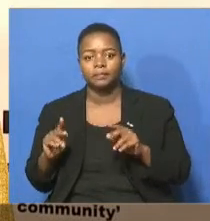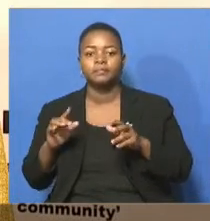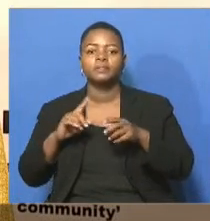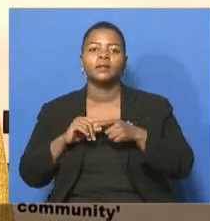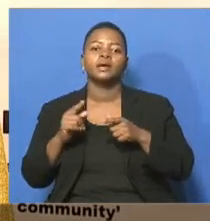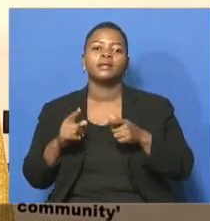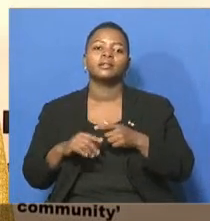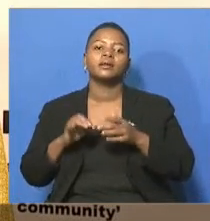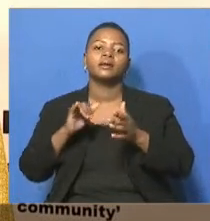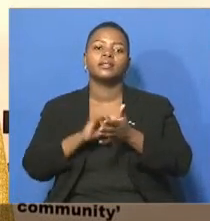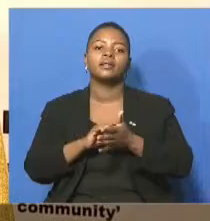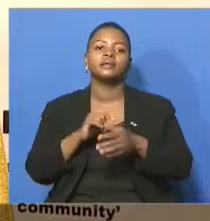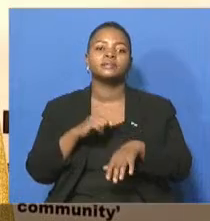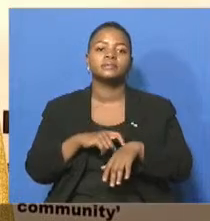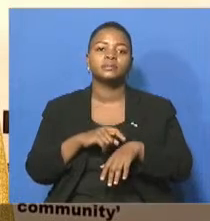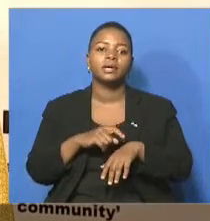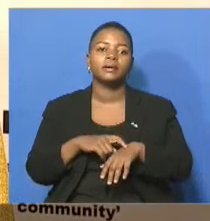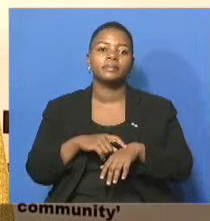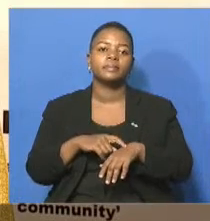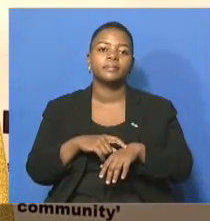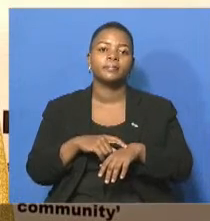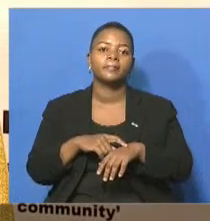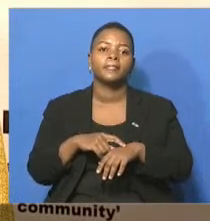in those instances,